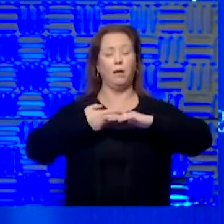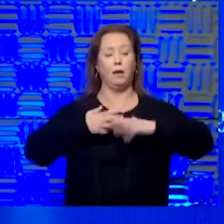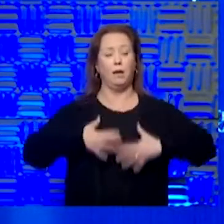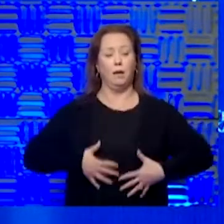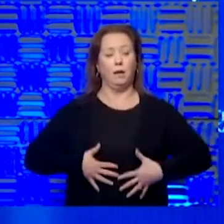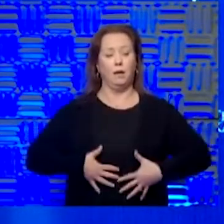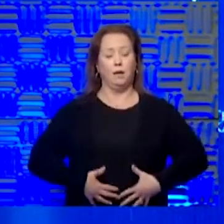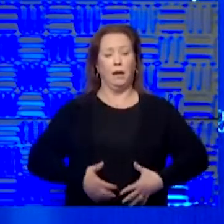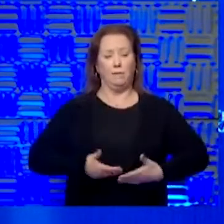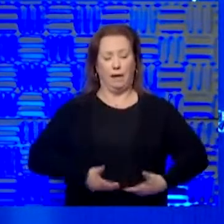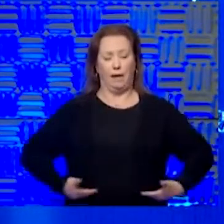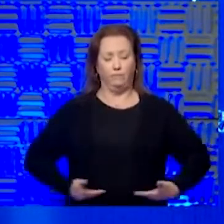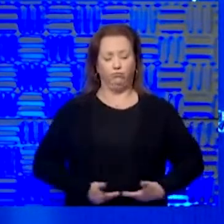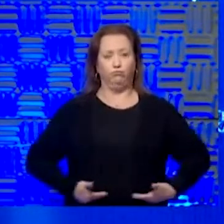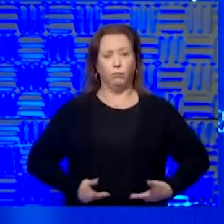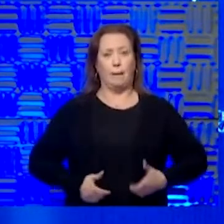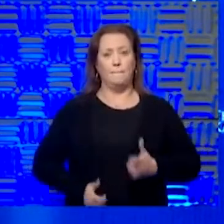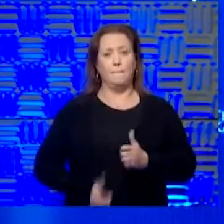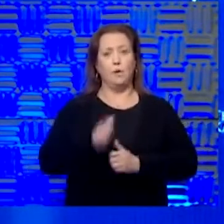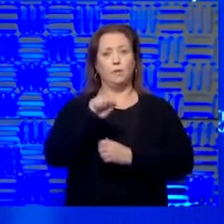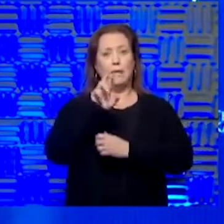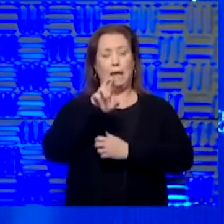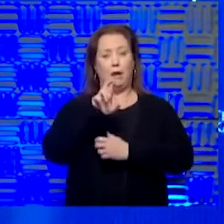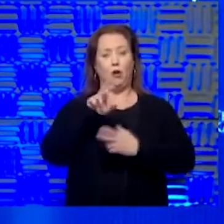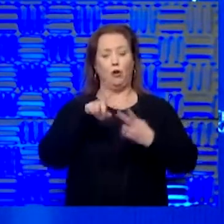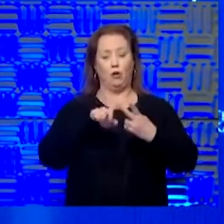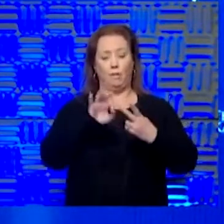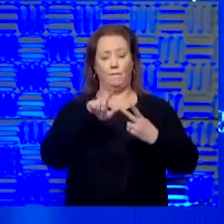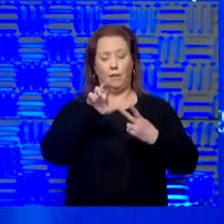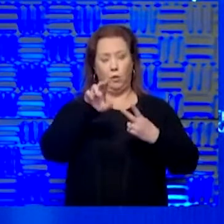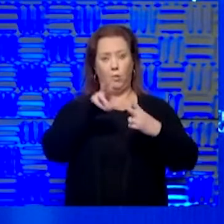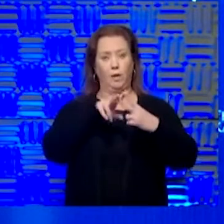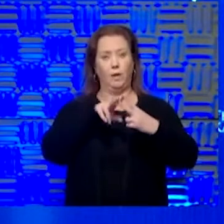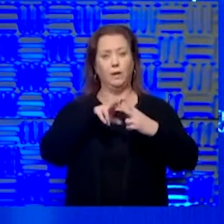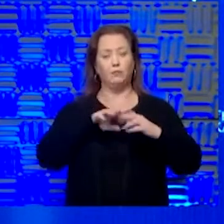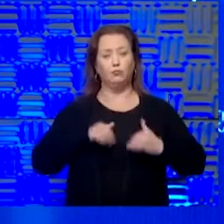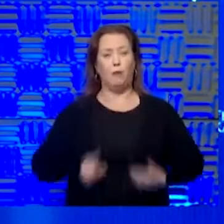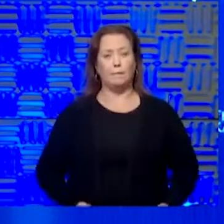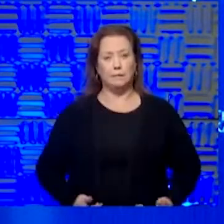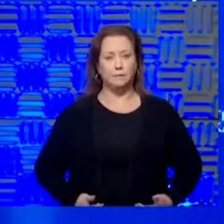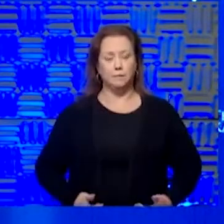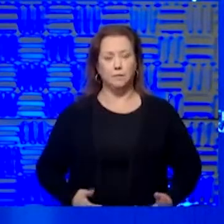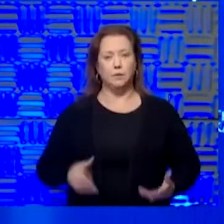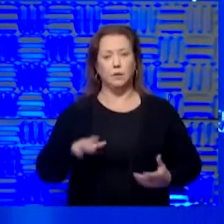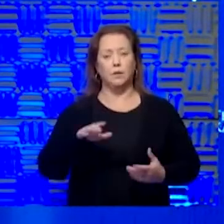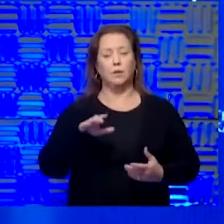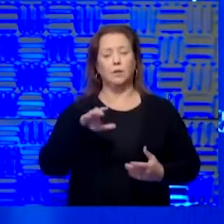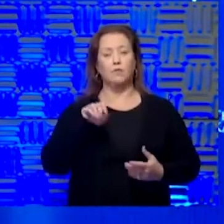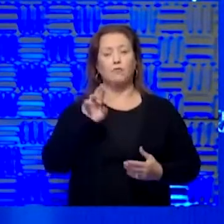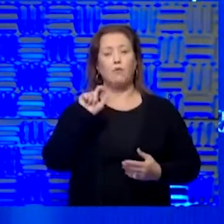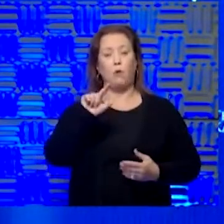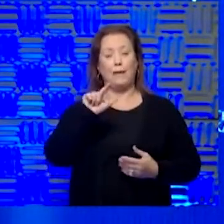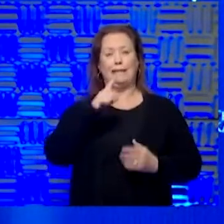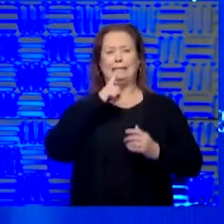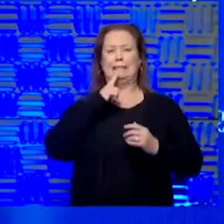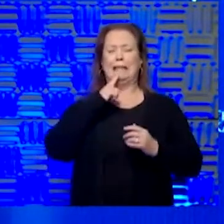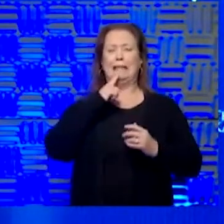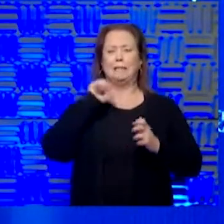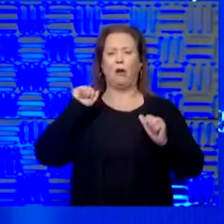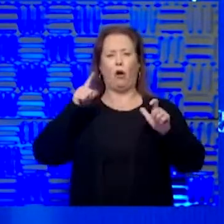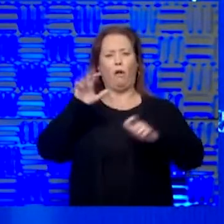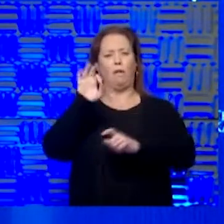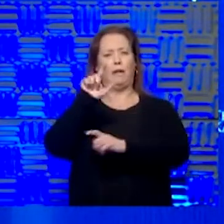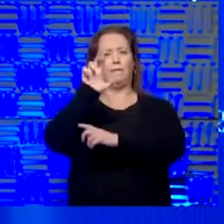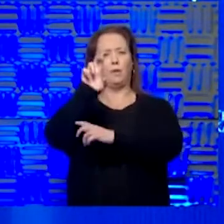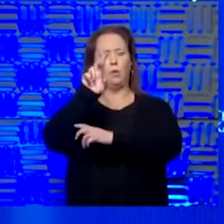upper part and the lower part, and most of the air and all the fluid goes in the lower part. What proning does is it says, gosh, all that fluid can